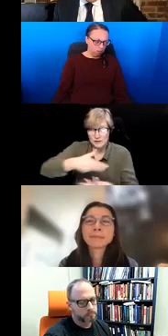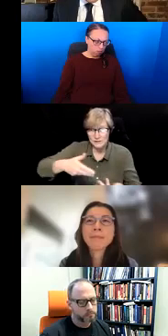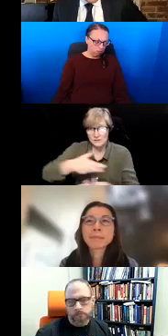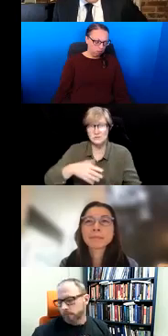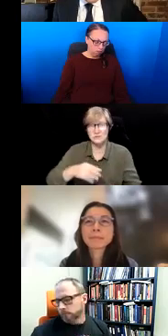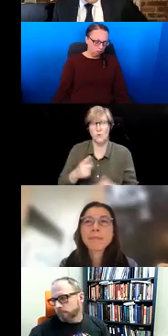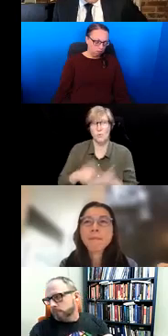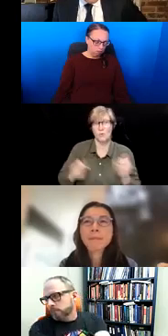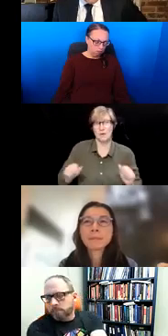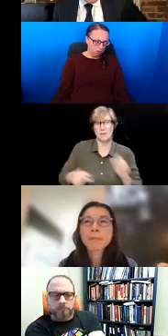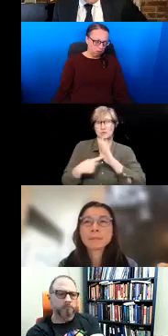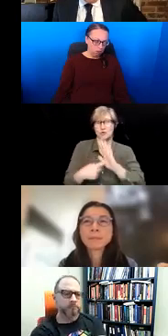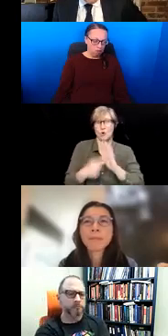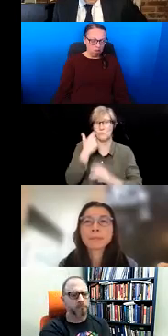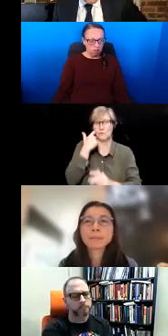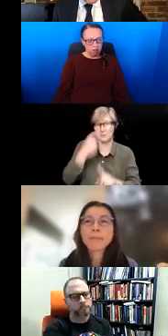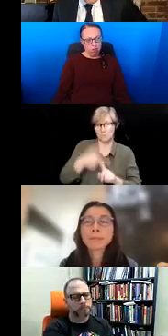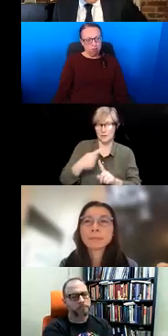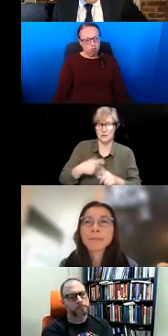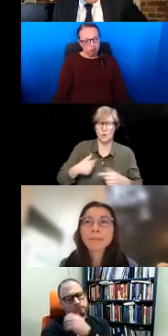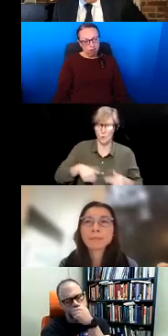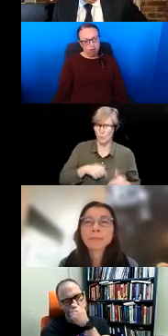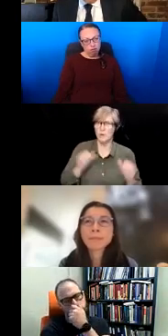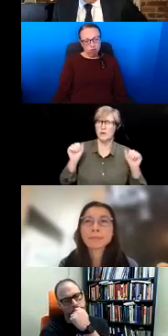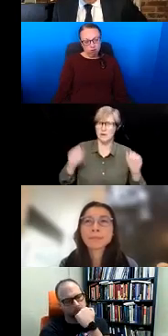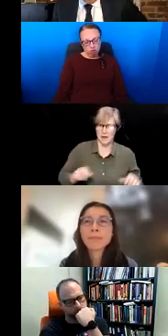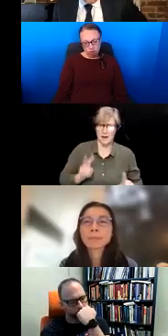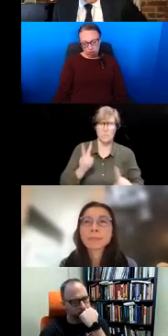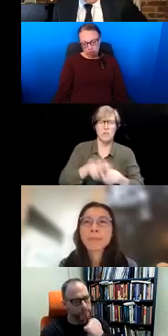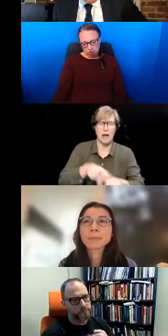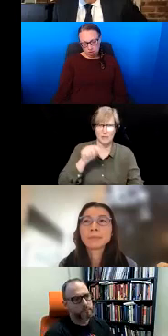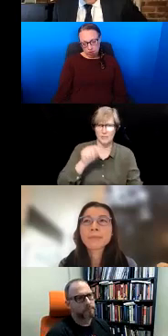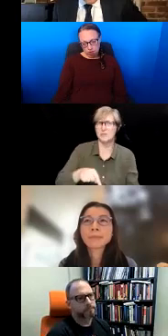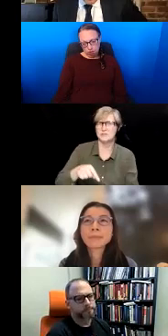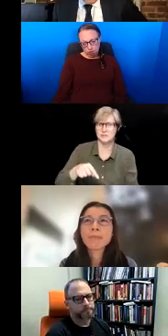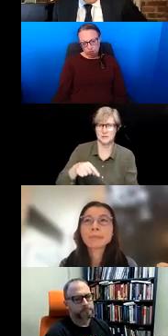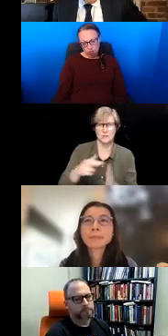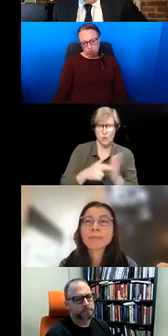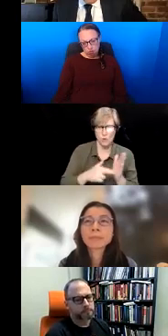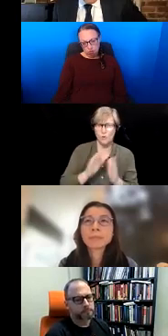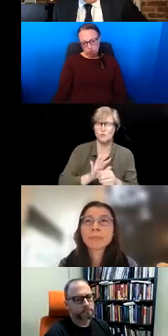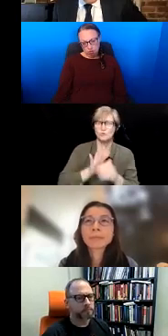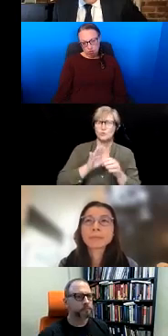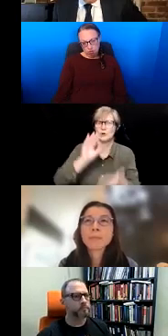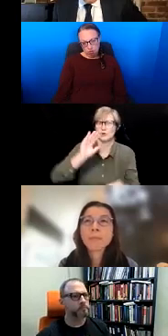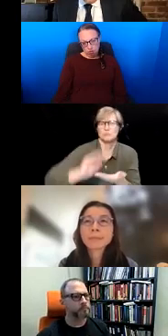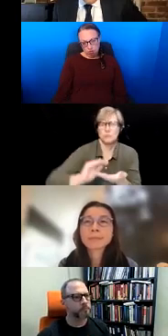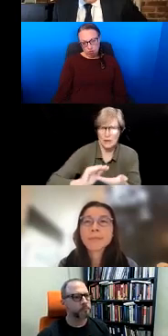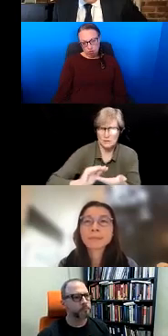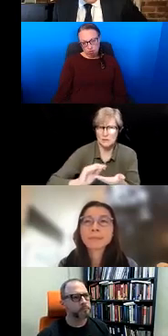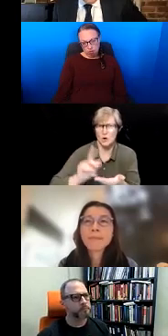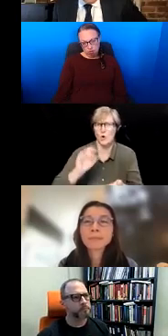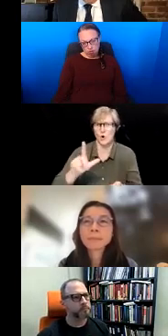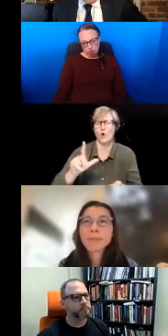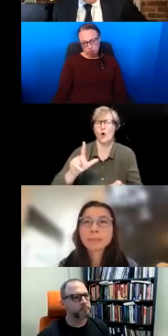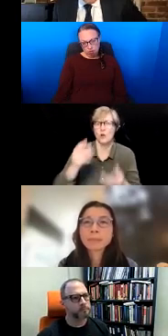months, is that yes, if we can apply this protocol to suppress cortical excitability and